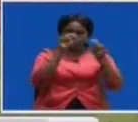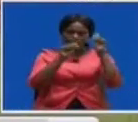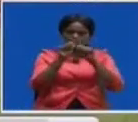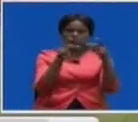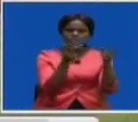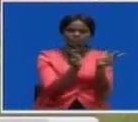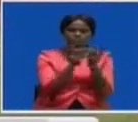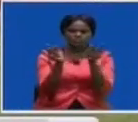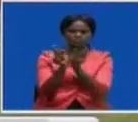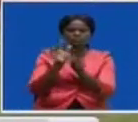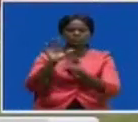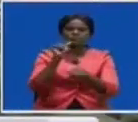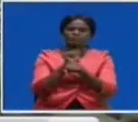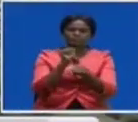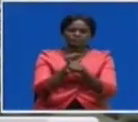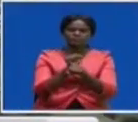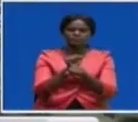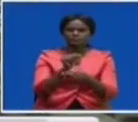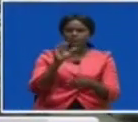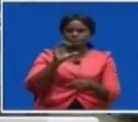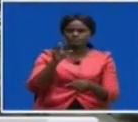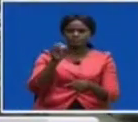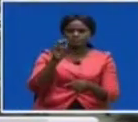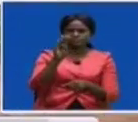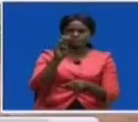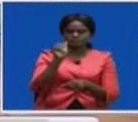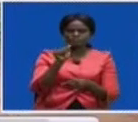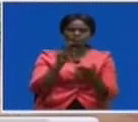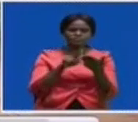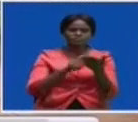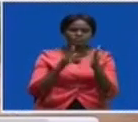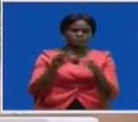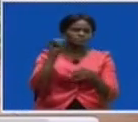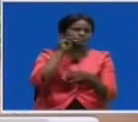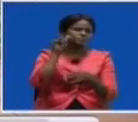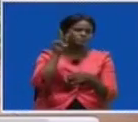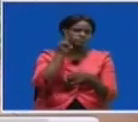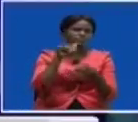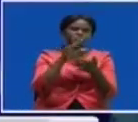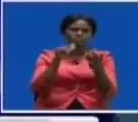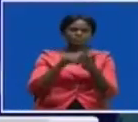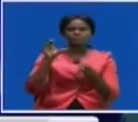her tour of duty. Ruben Chomba, ZNBC News, Mukushi Central Province.